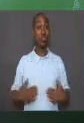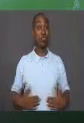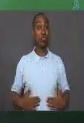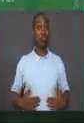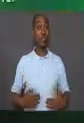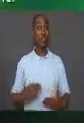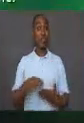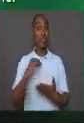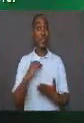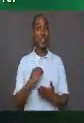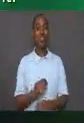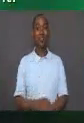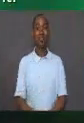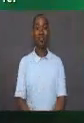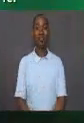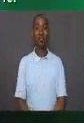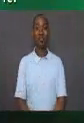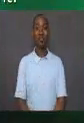not?